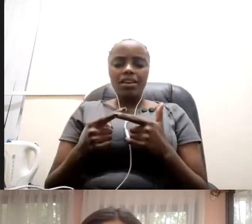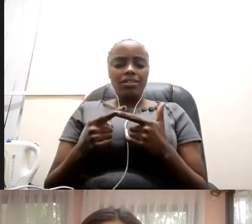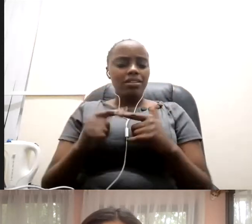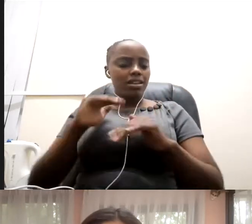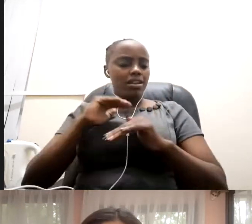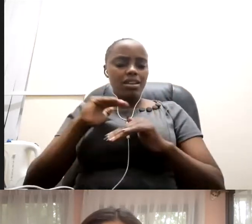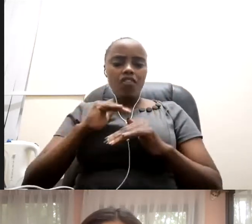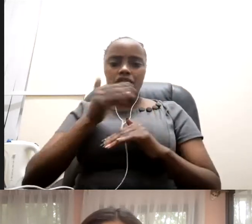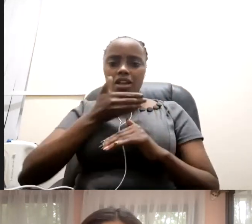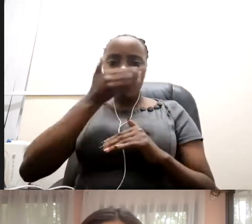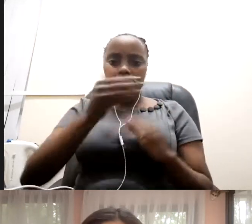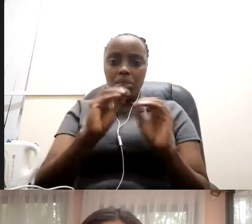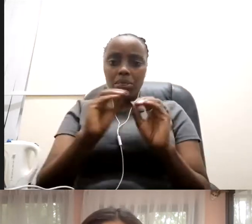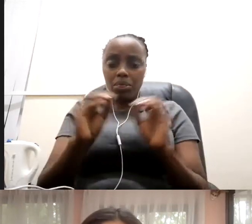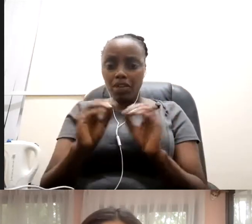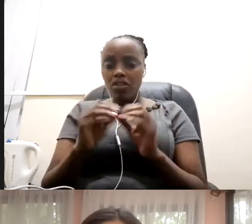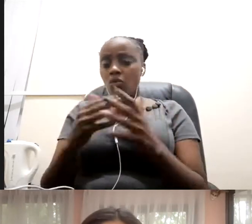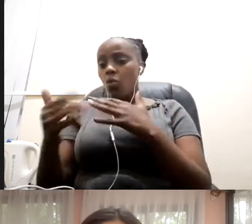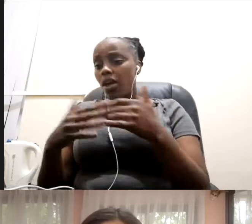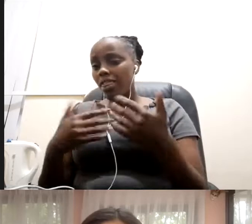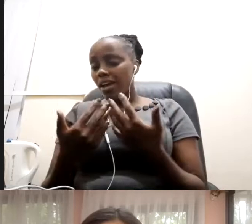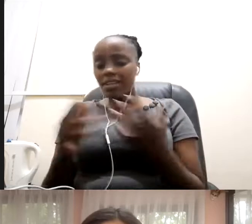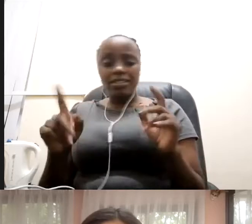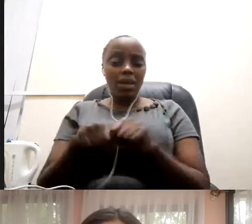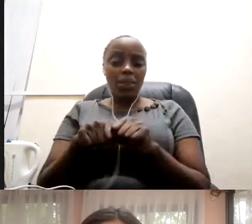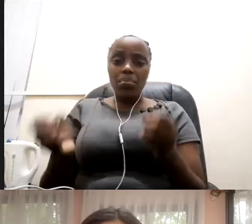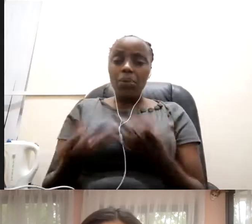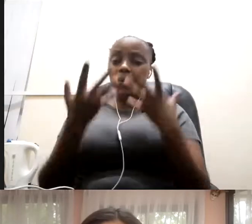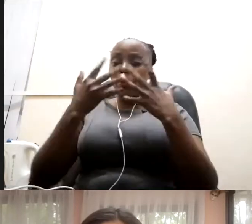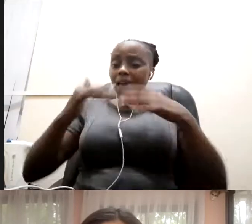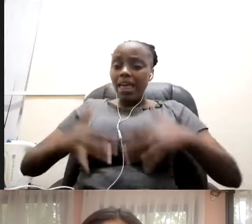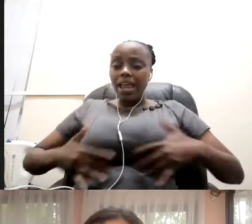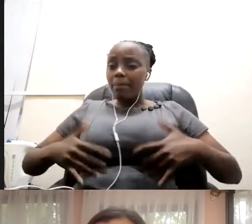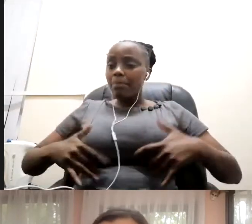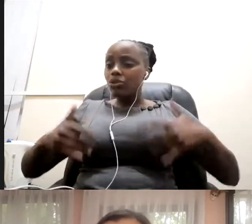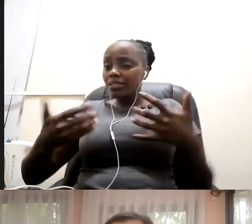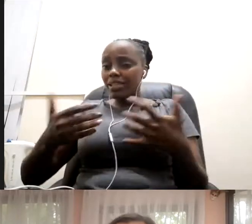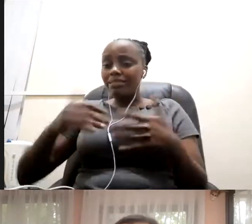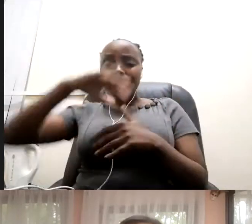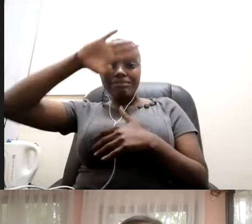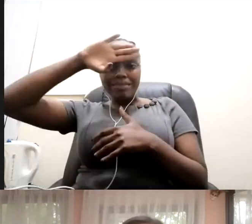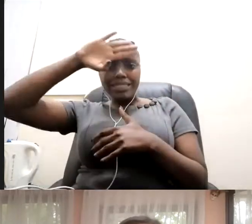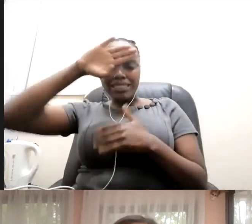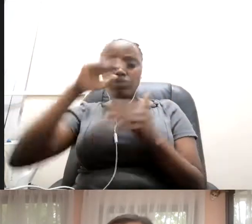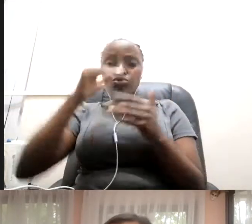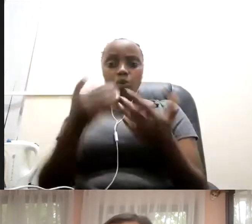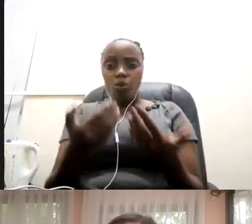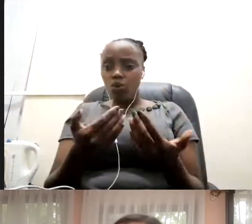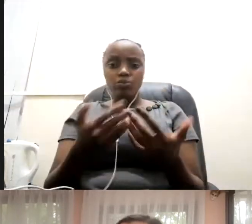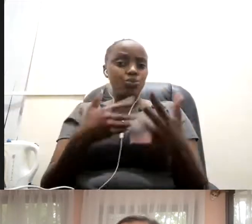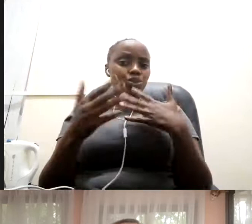be they to natural disasters, refugees, pandemics, or other